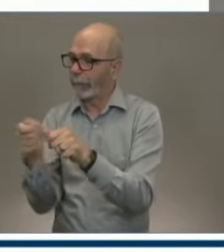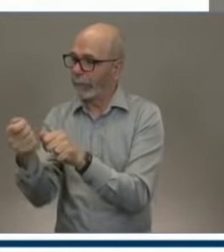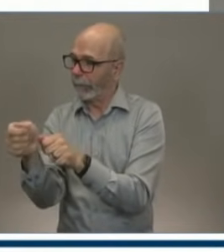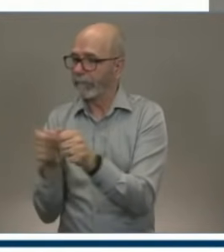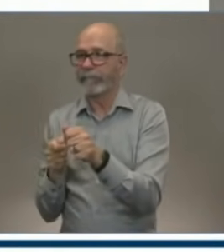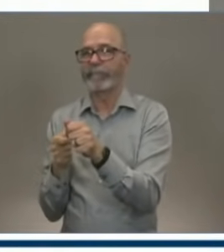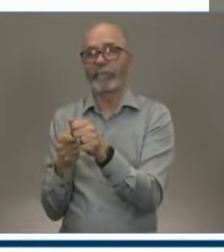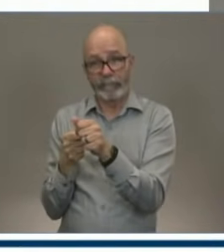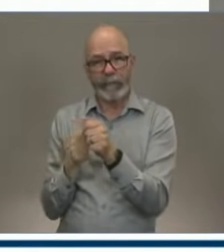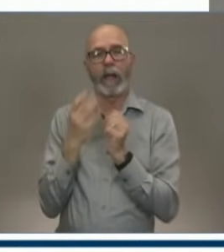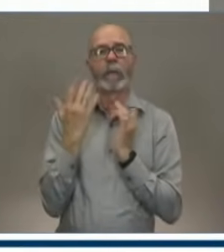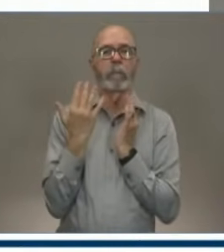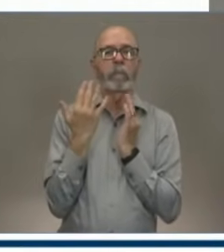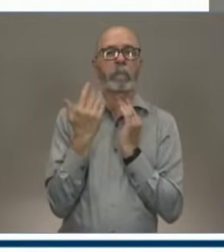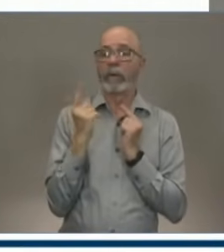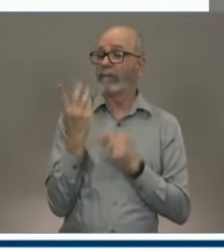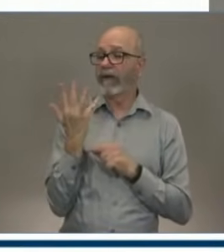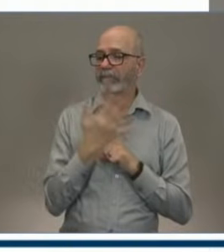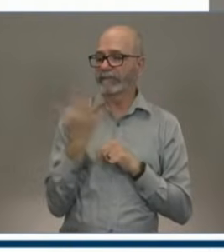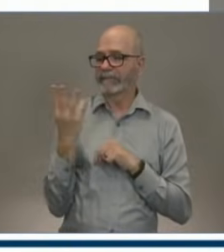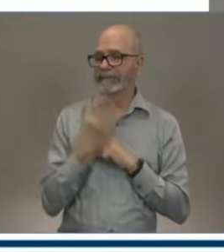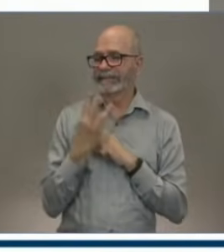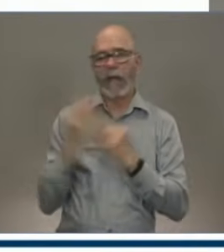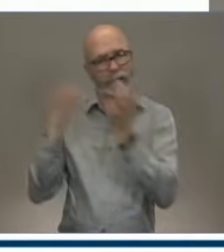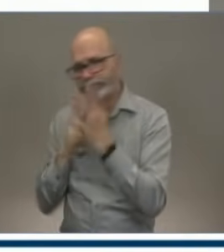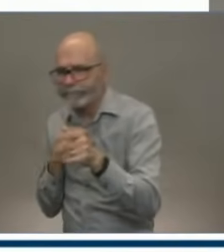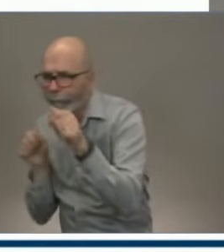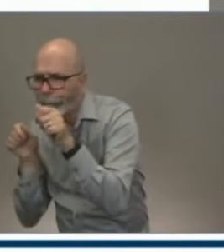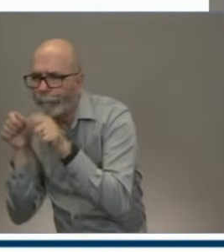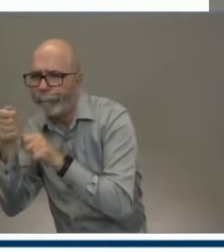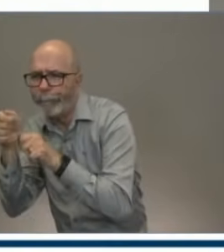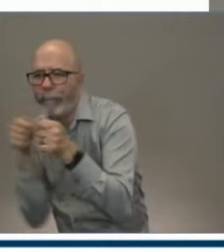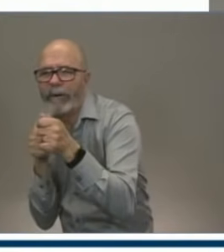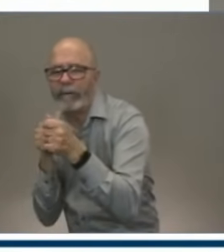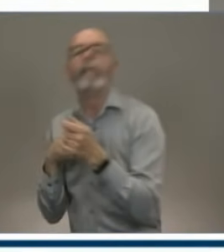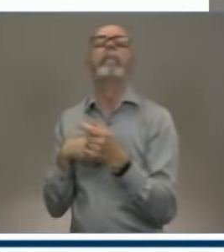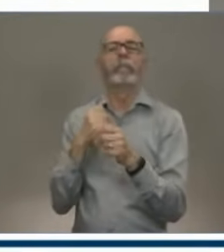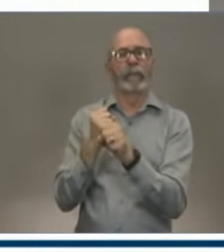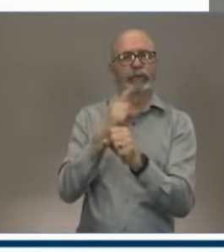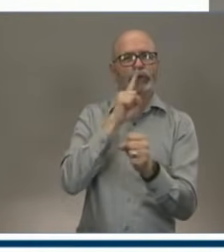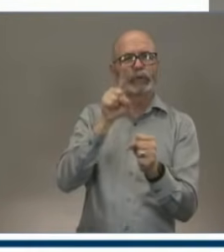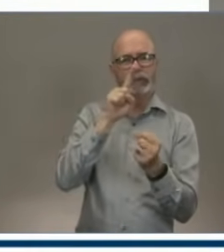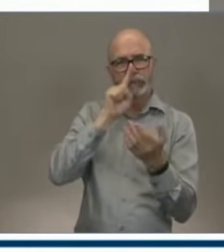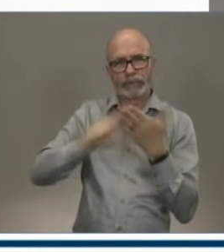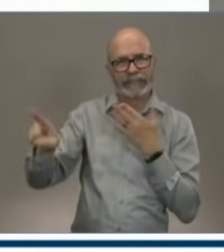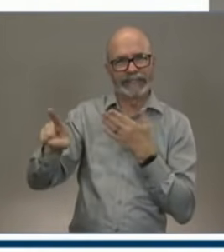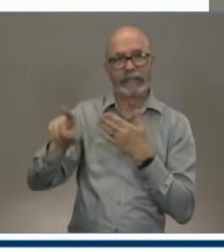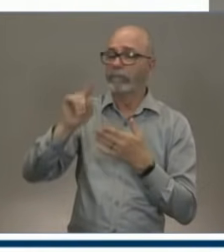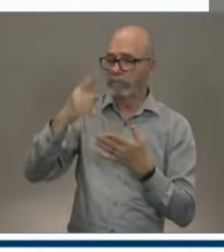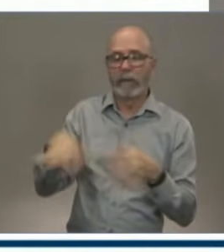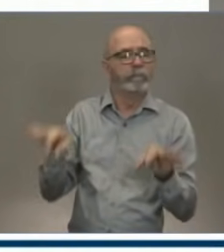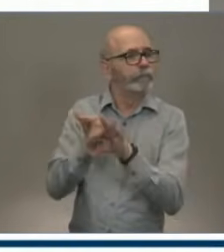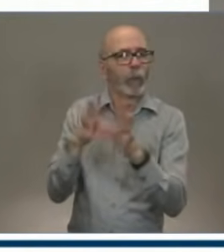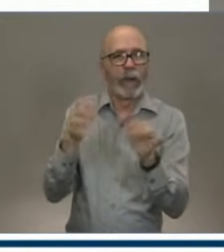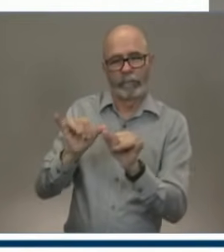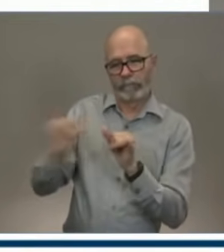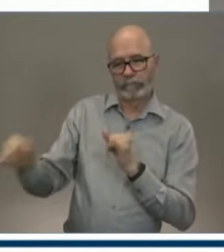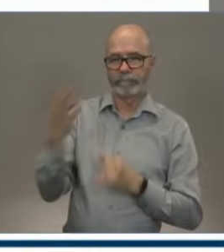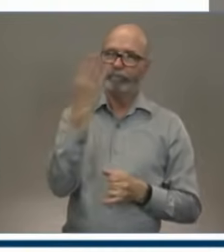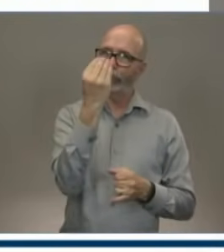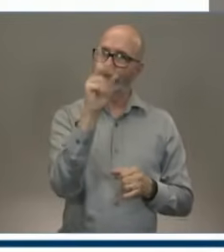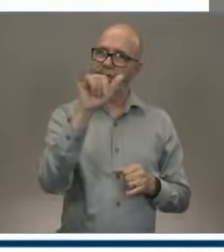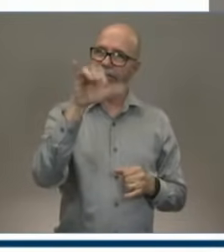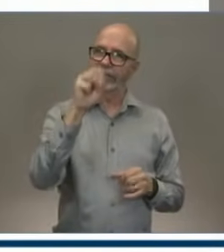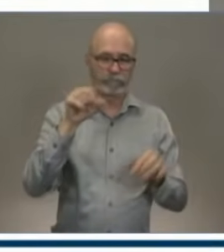14 days of modified self-isolation, which means that they can be out and about with their people who are in the same household, but they can't